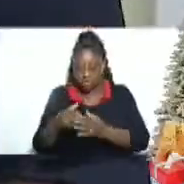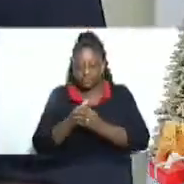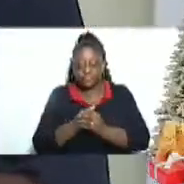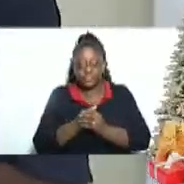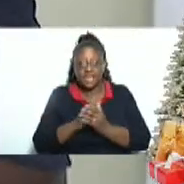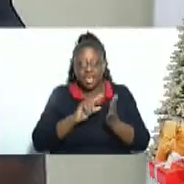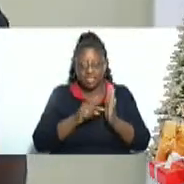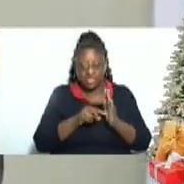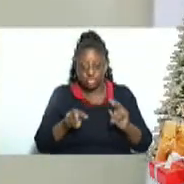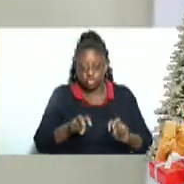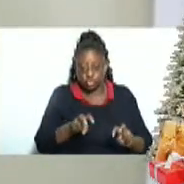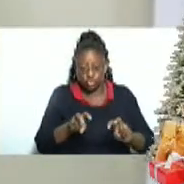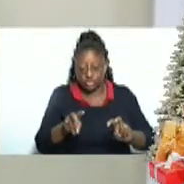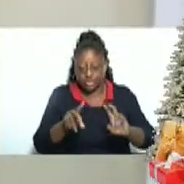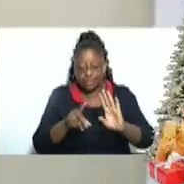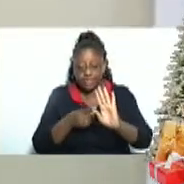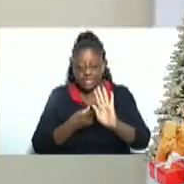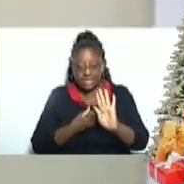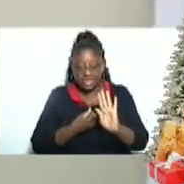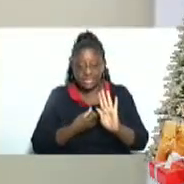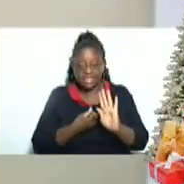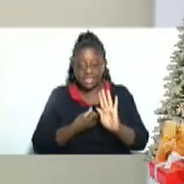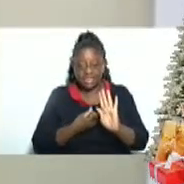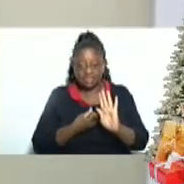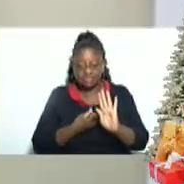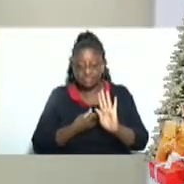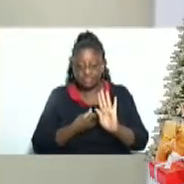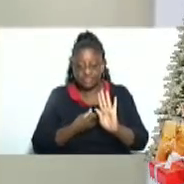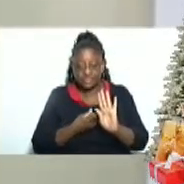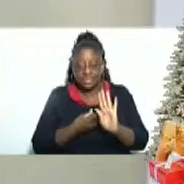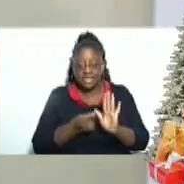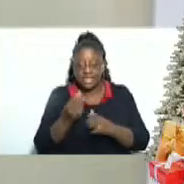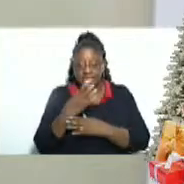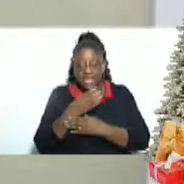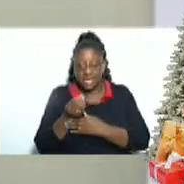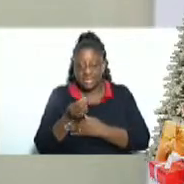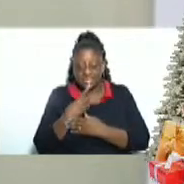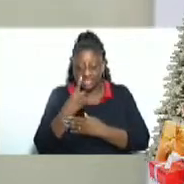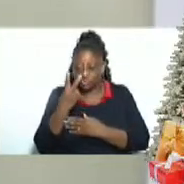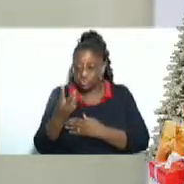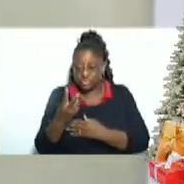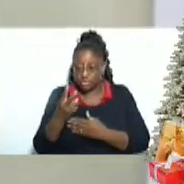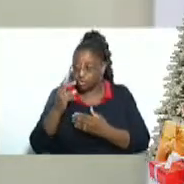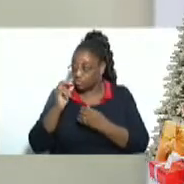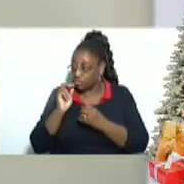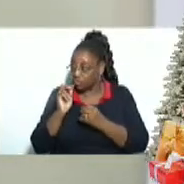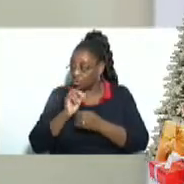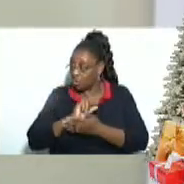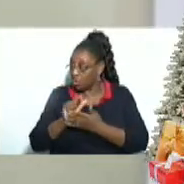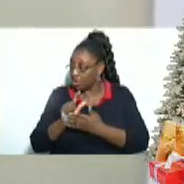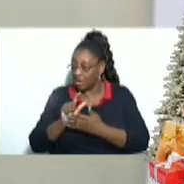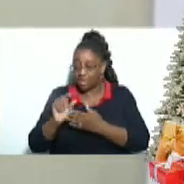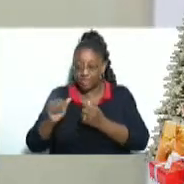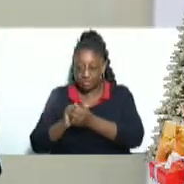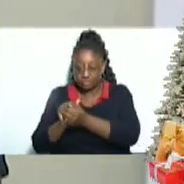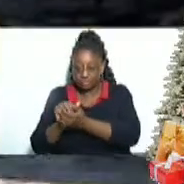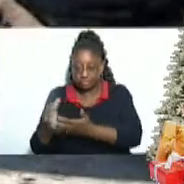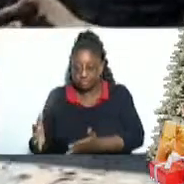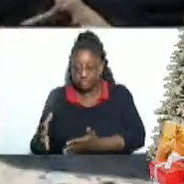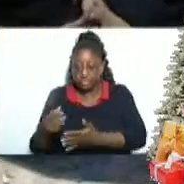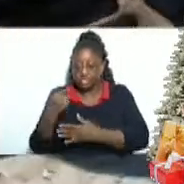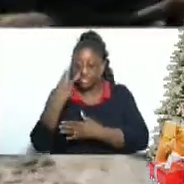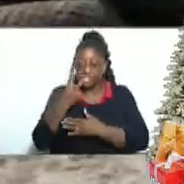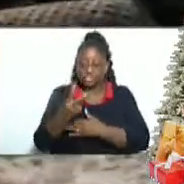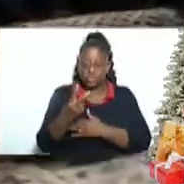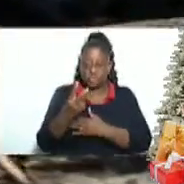began where adversity left its mark amidst the ruins left by Hurricane Dorian. We witnessed a